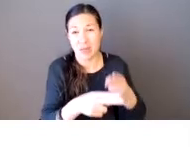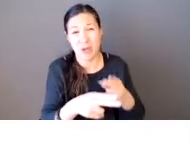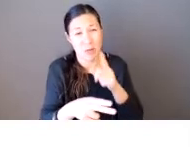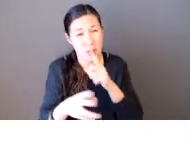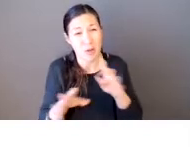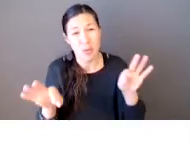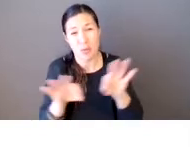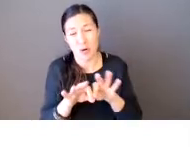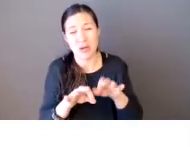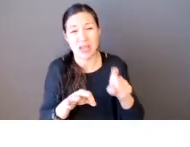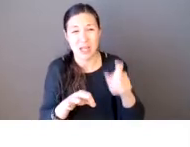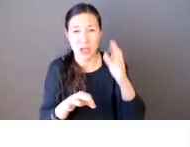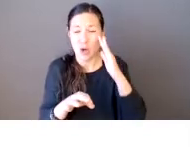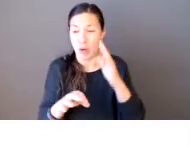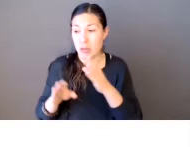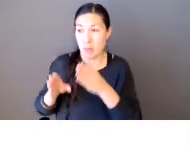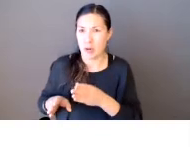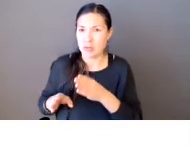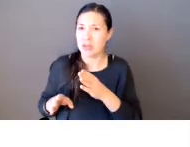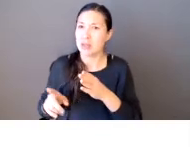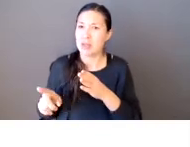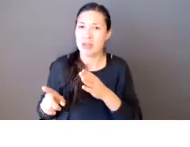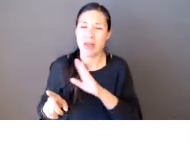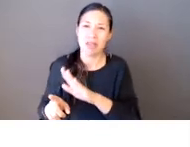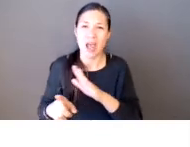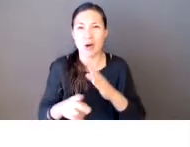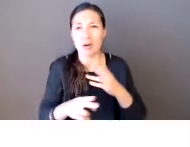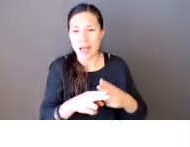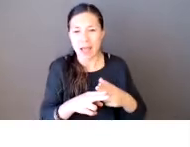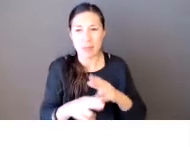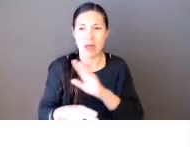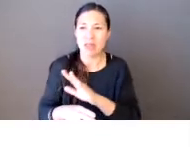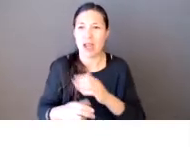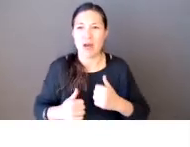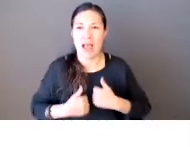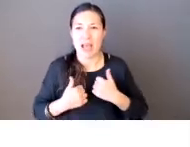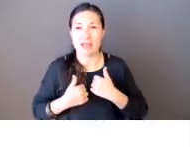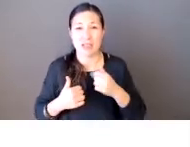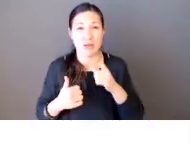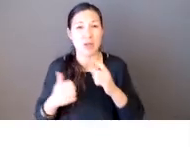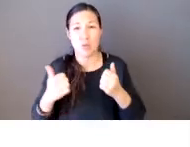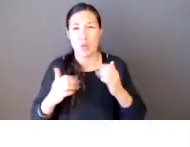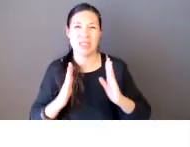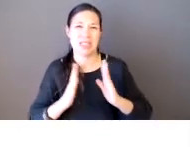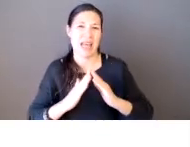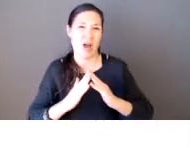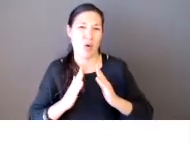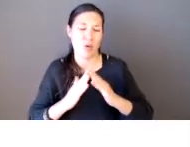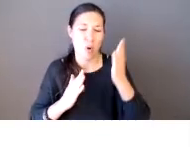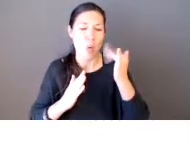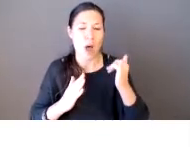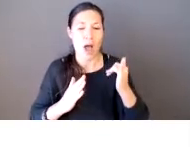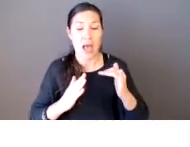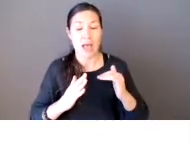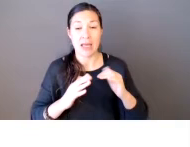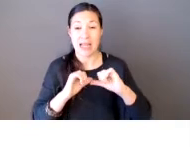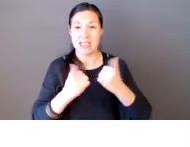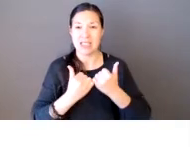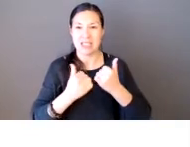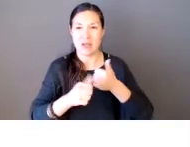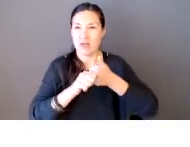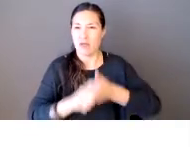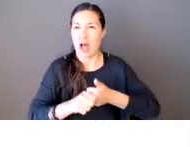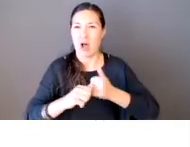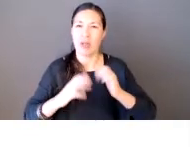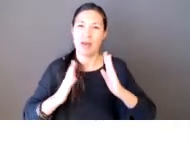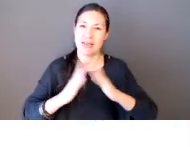important is the address and the town or city that the elder lives in, because it assigns it to the appropriate agency based on the address. So if you don't have an